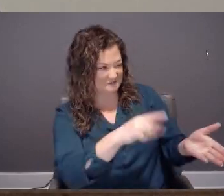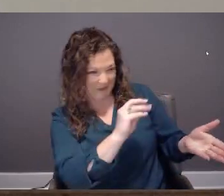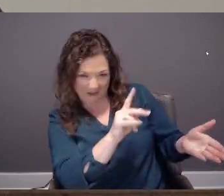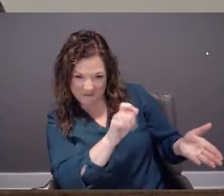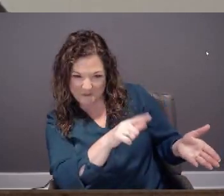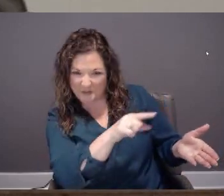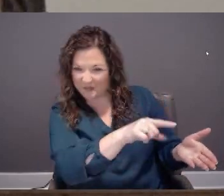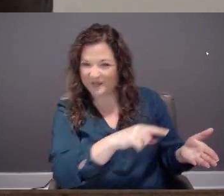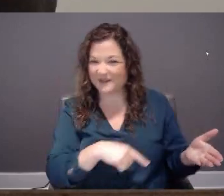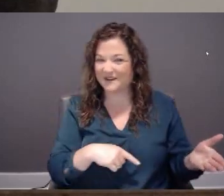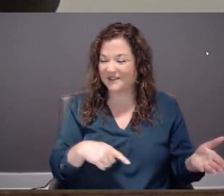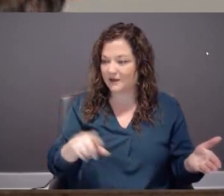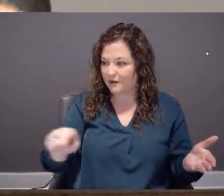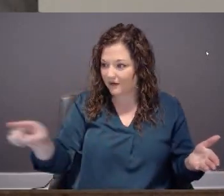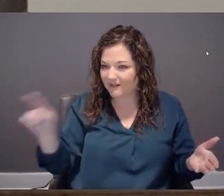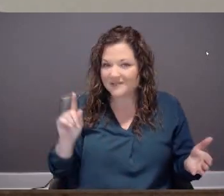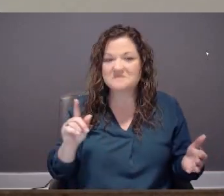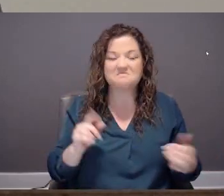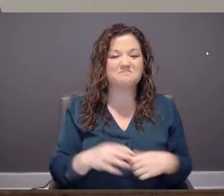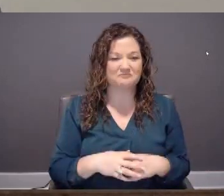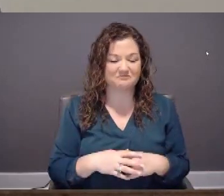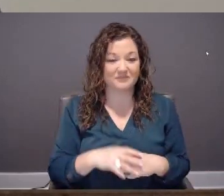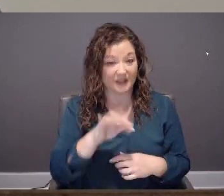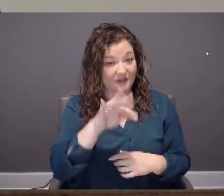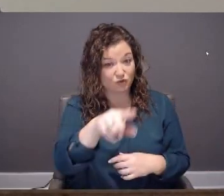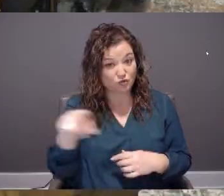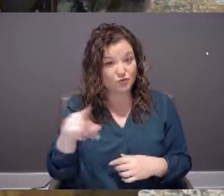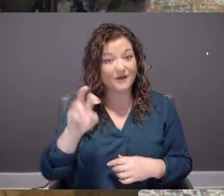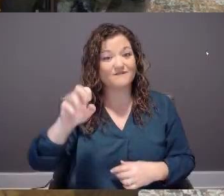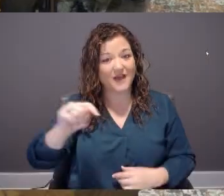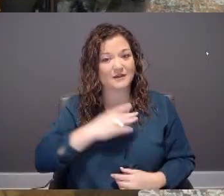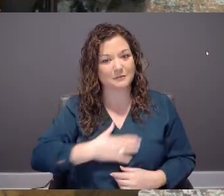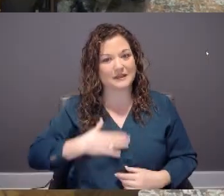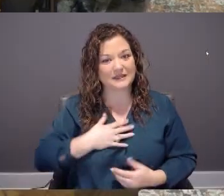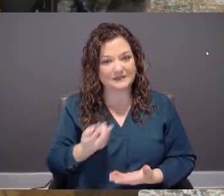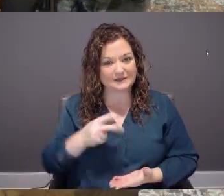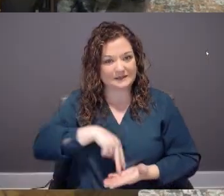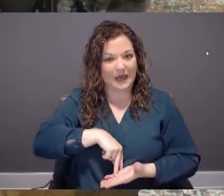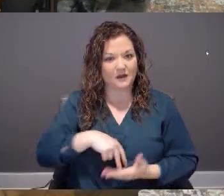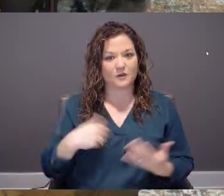Our new airport director, but would love to have you stand up and be acknowledged.